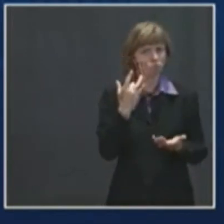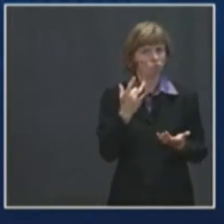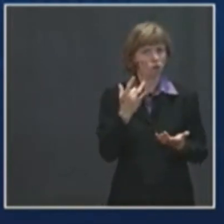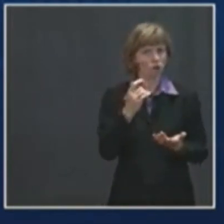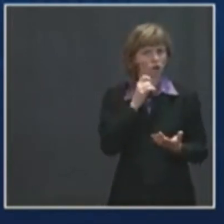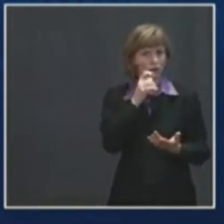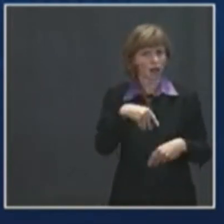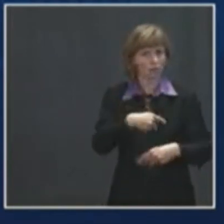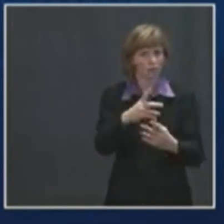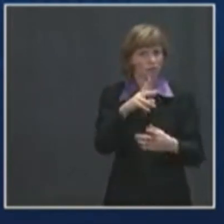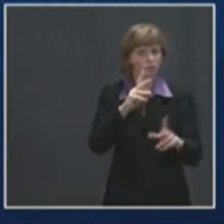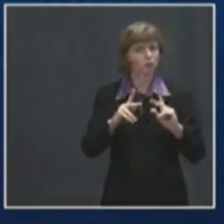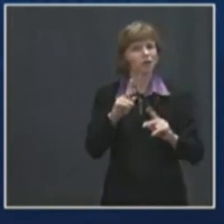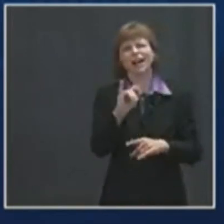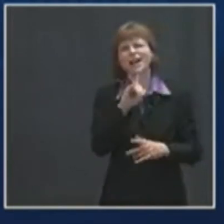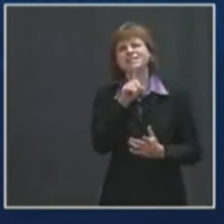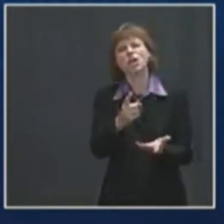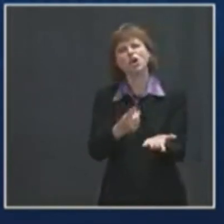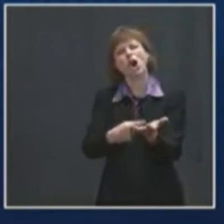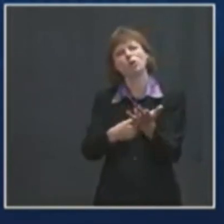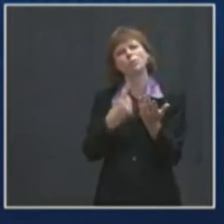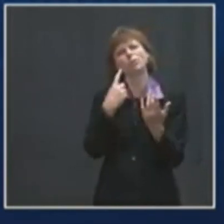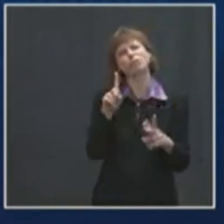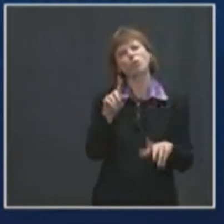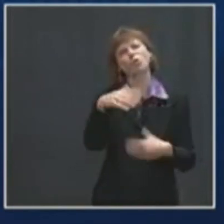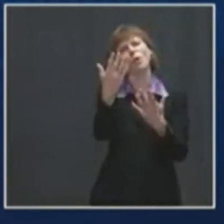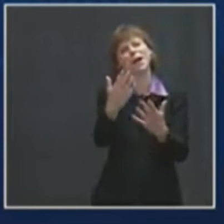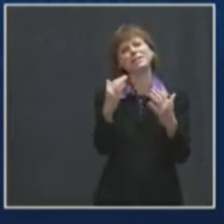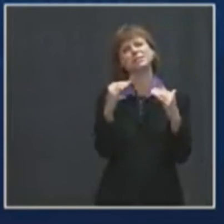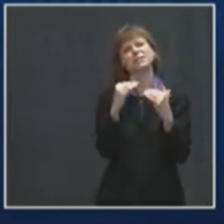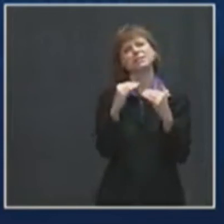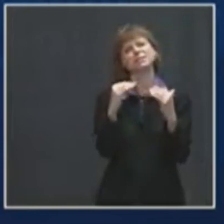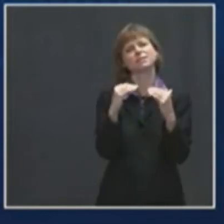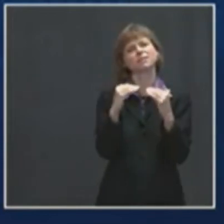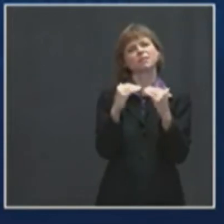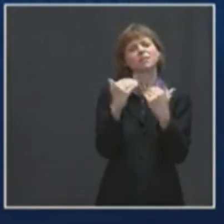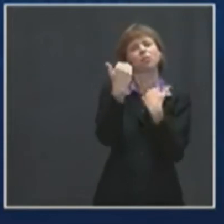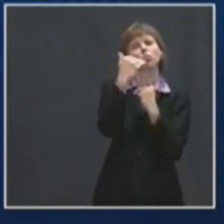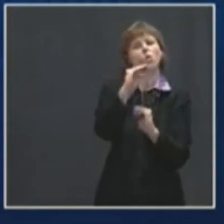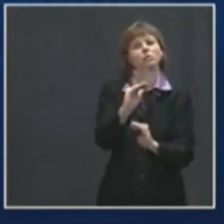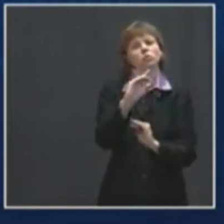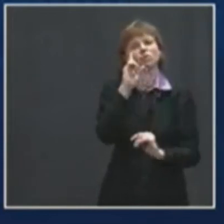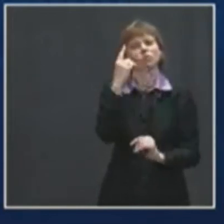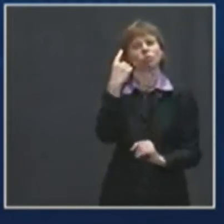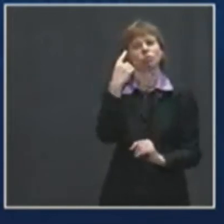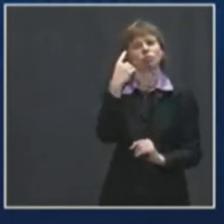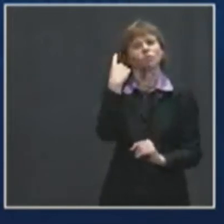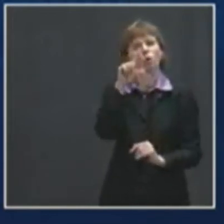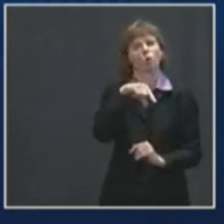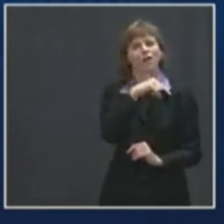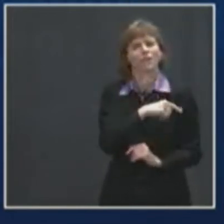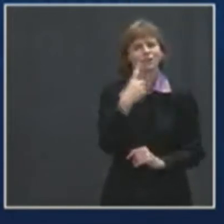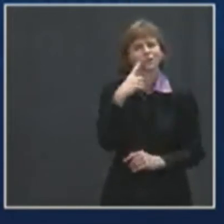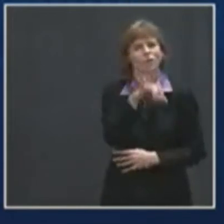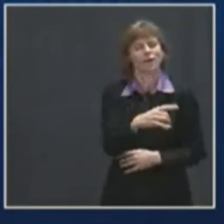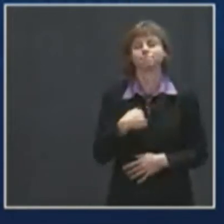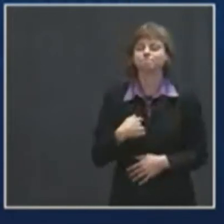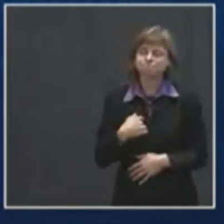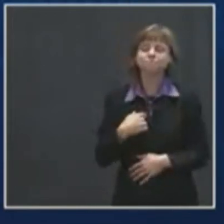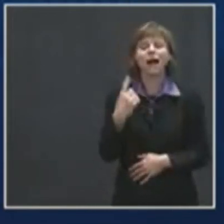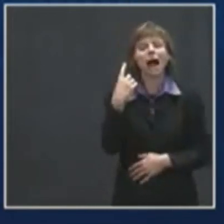any argument for raising the threshold that you would need to qualify for that? And then I have a follow-up as well. I think the key argument there